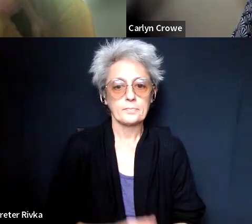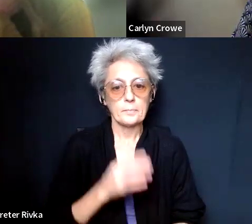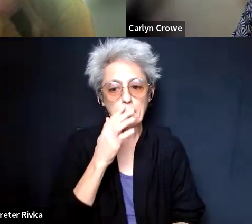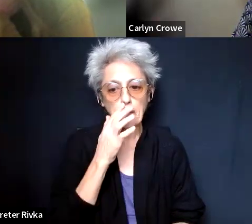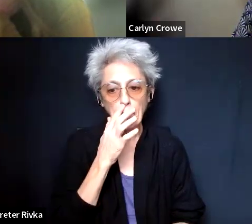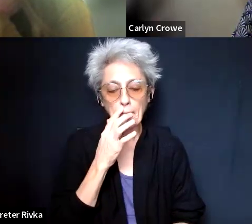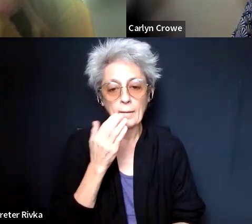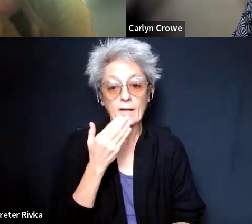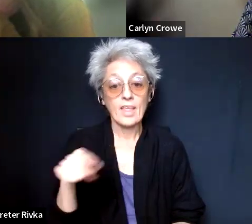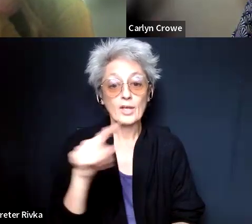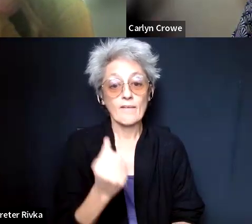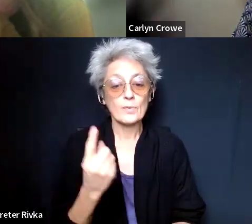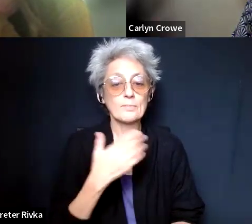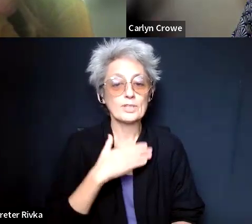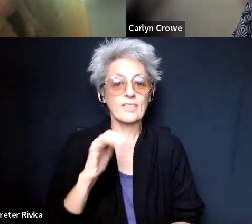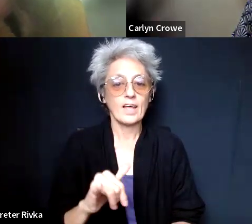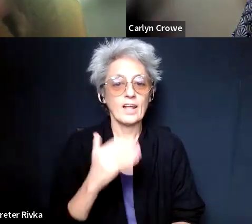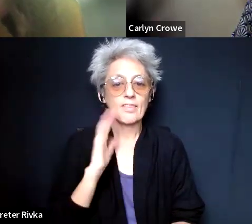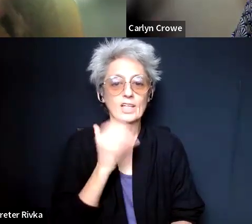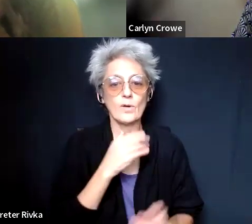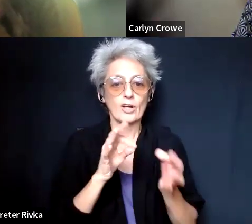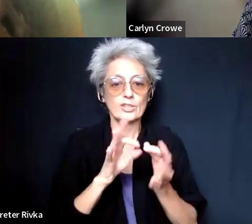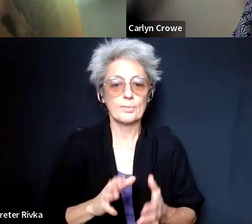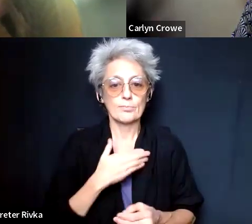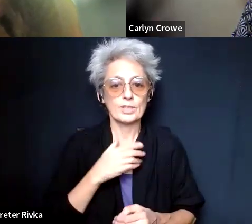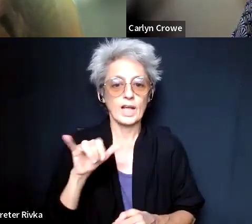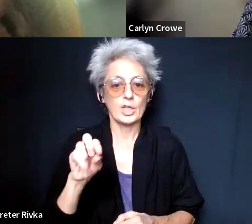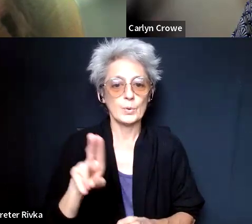Thanks so much, everyone. Appreciate it. And thanks to our interpreter. We appreciate you.